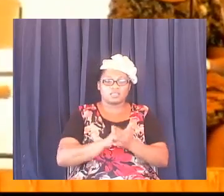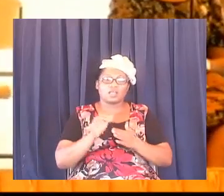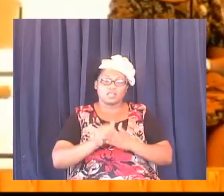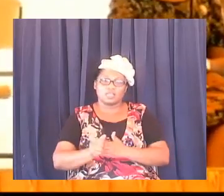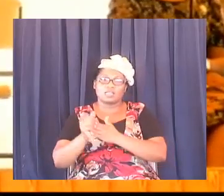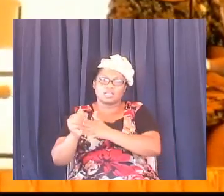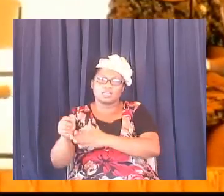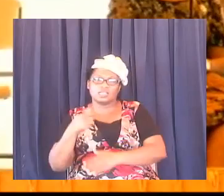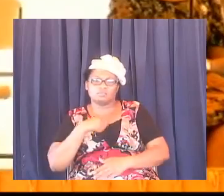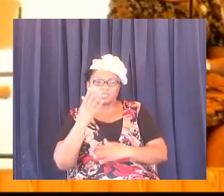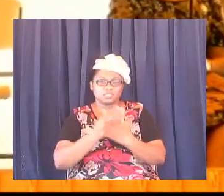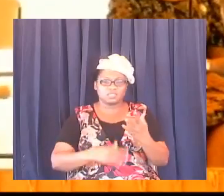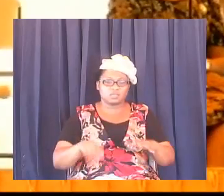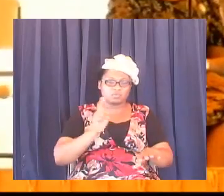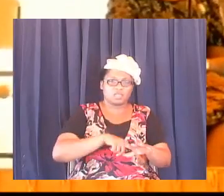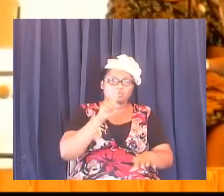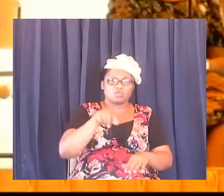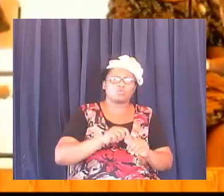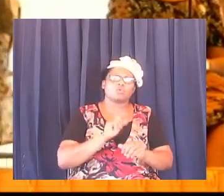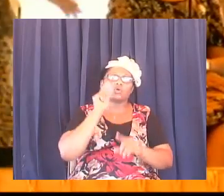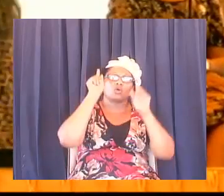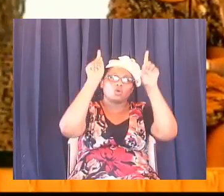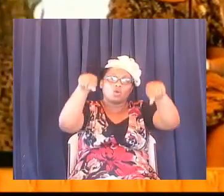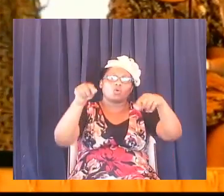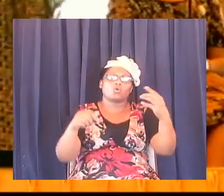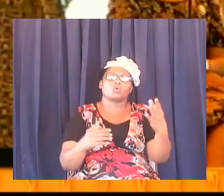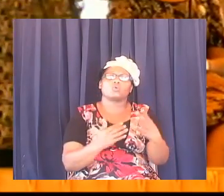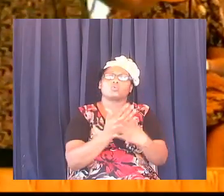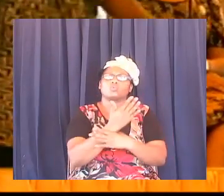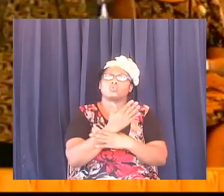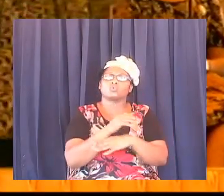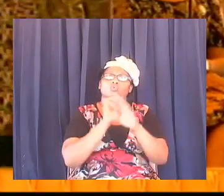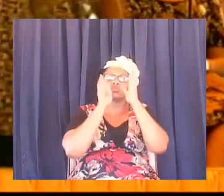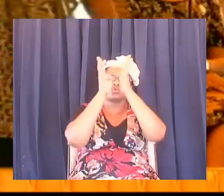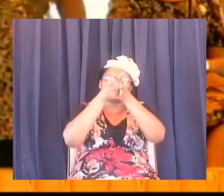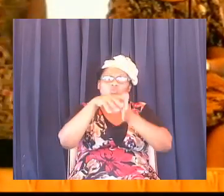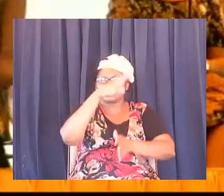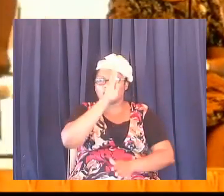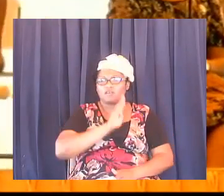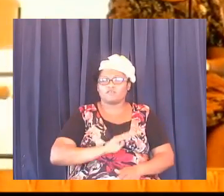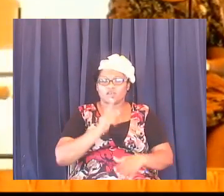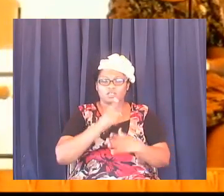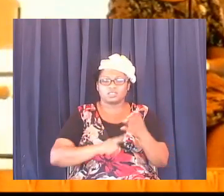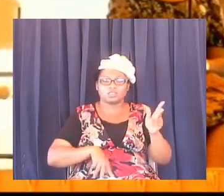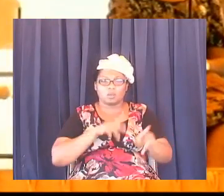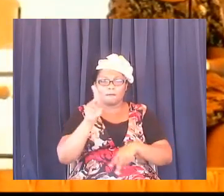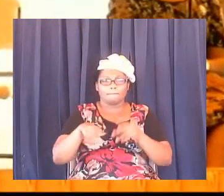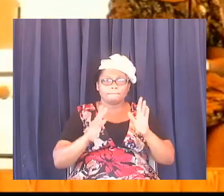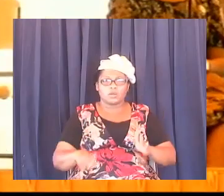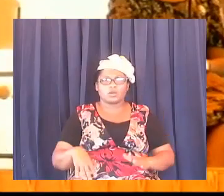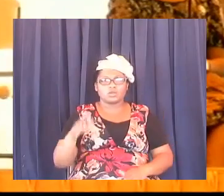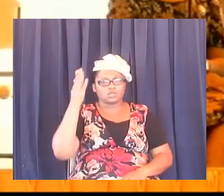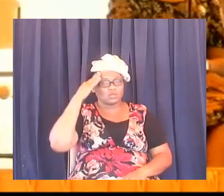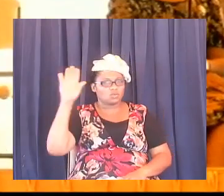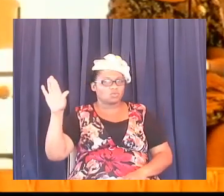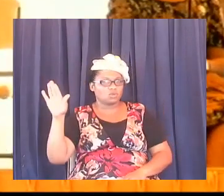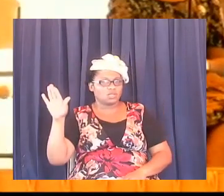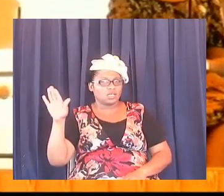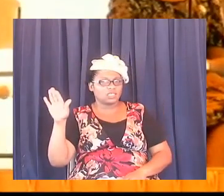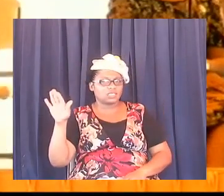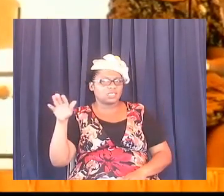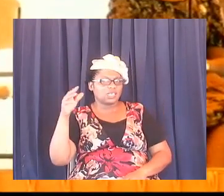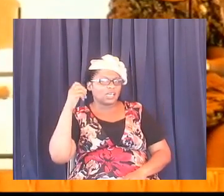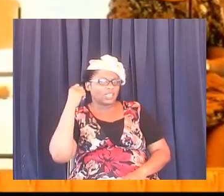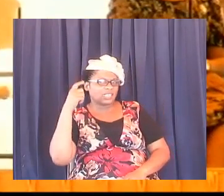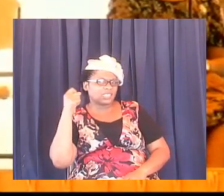going through the will of God and some persons don't understand it. That's why you're not too quick to cast